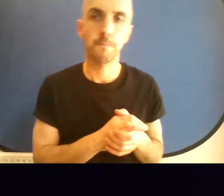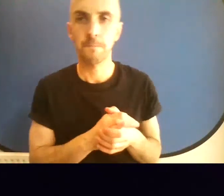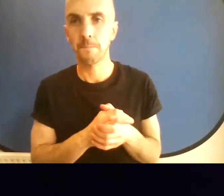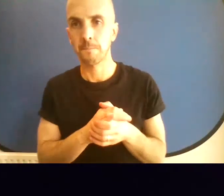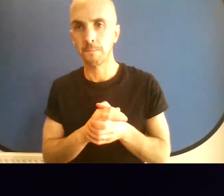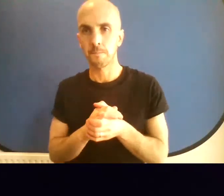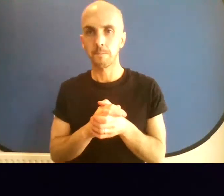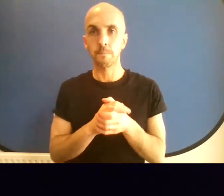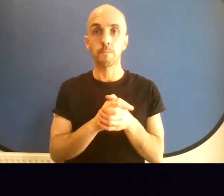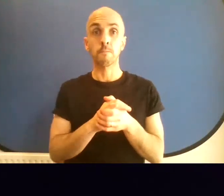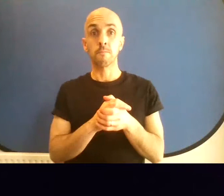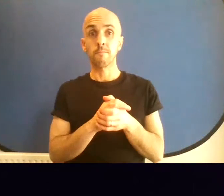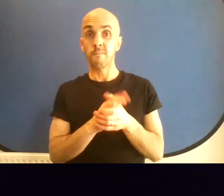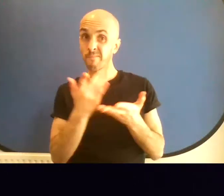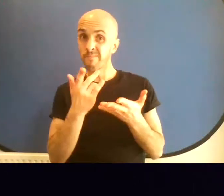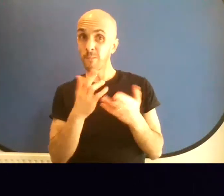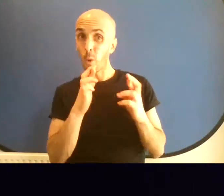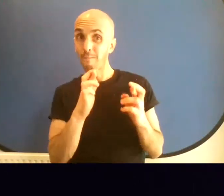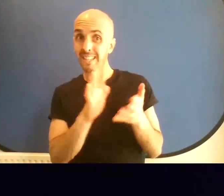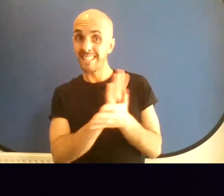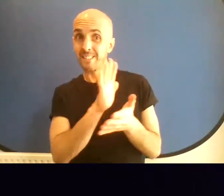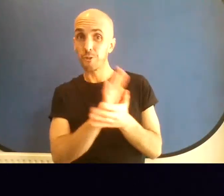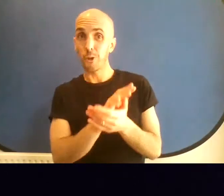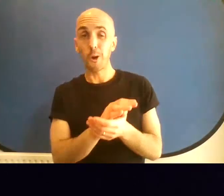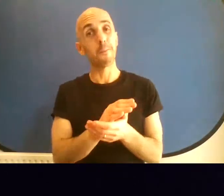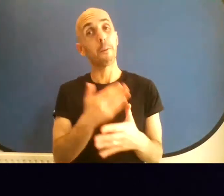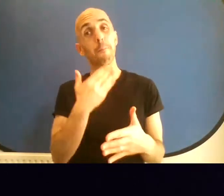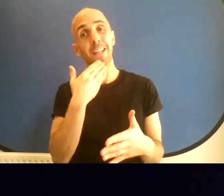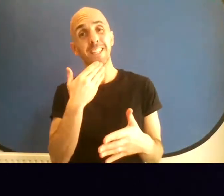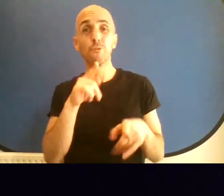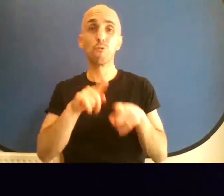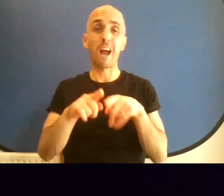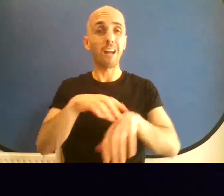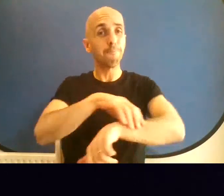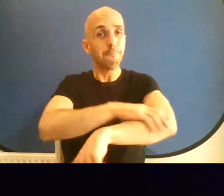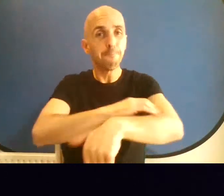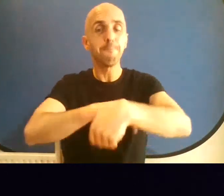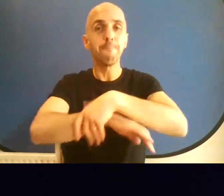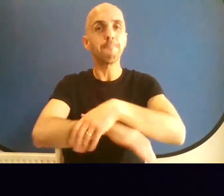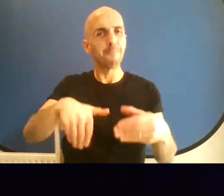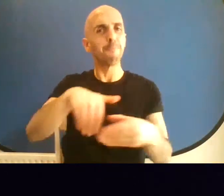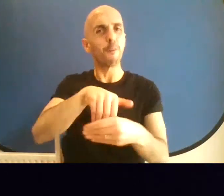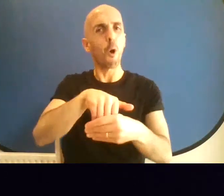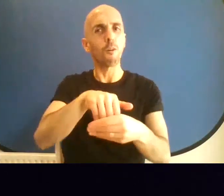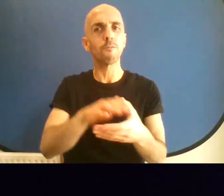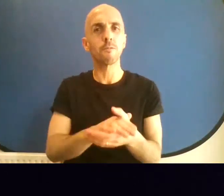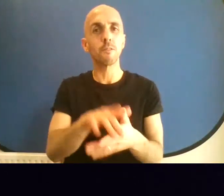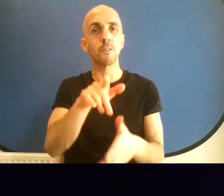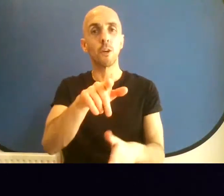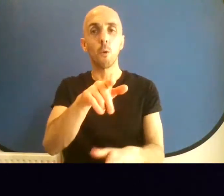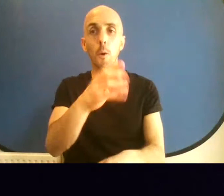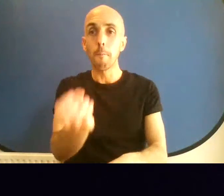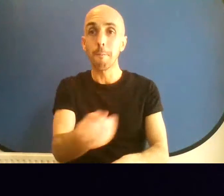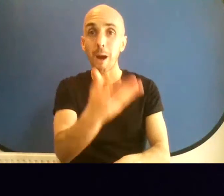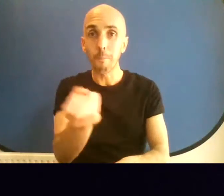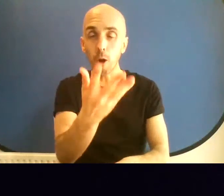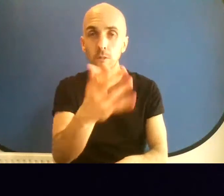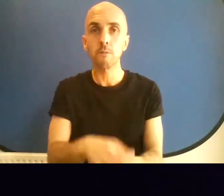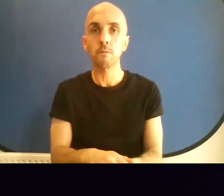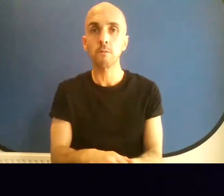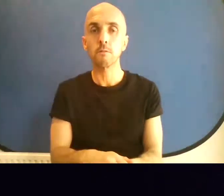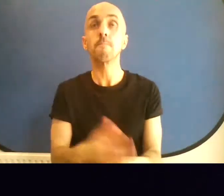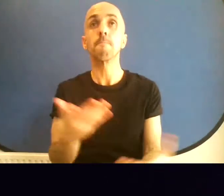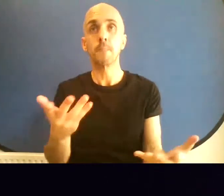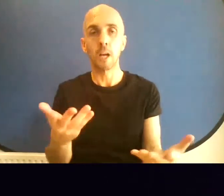We hope you enjoy this session. We hope you contribute. We are going to be using PowerPoint, and we've also got a film to give you some feedback